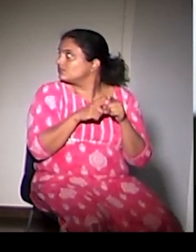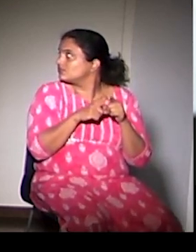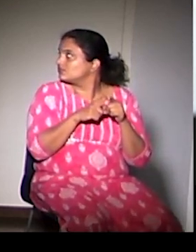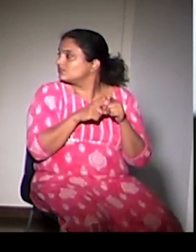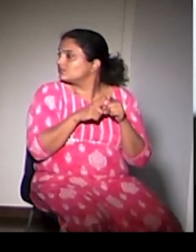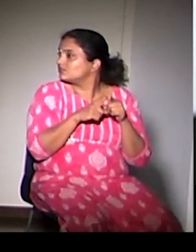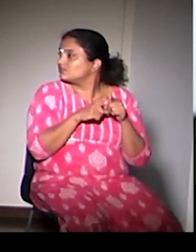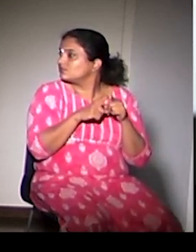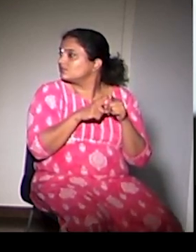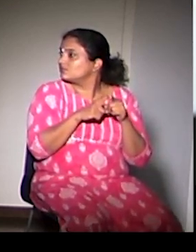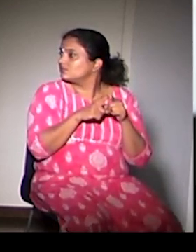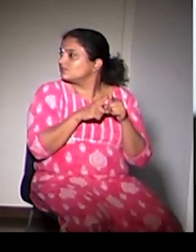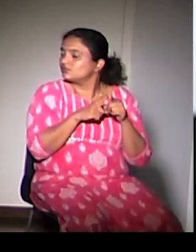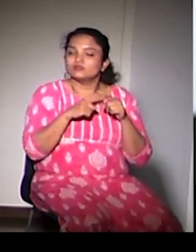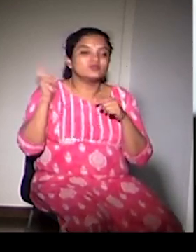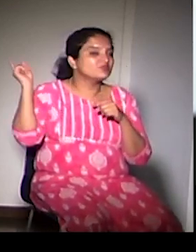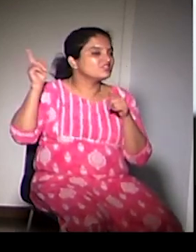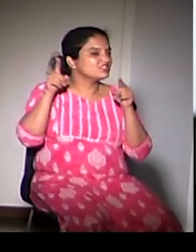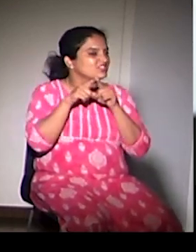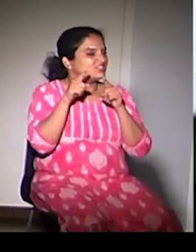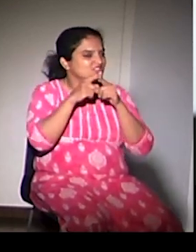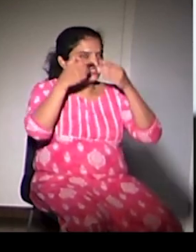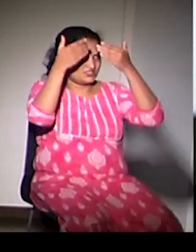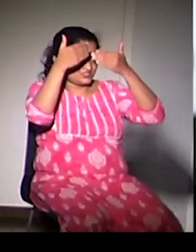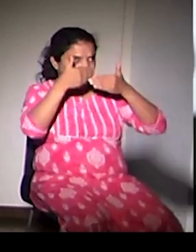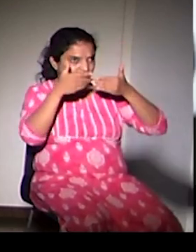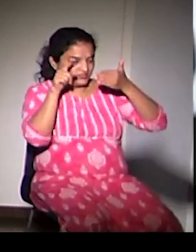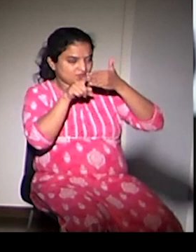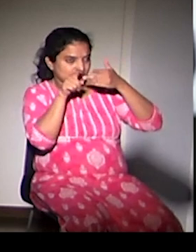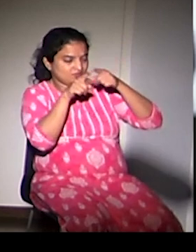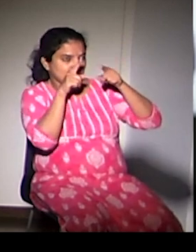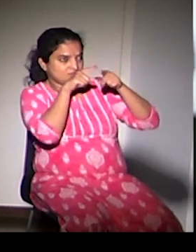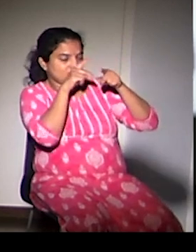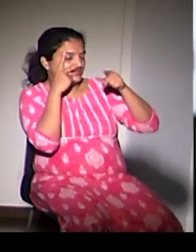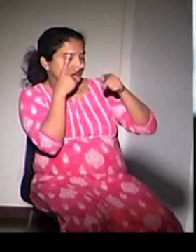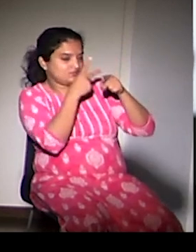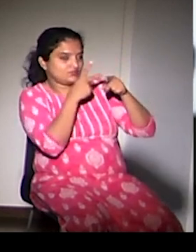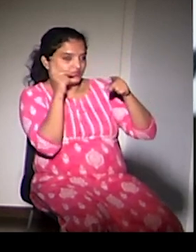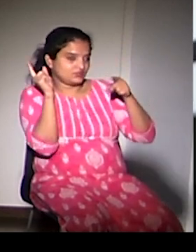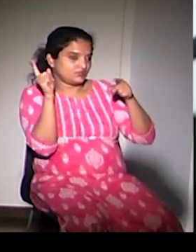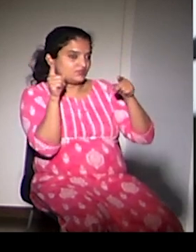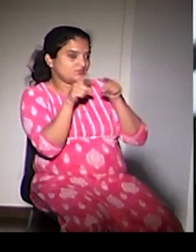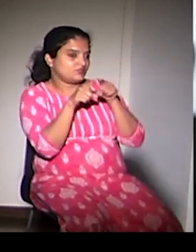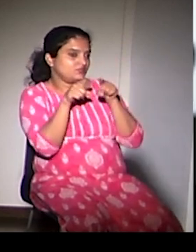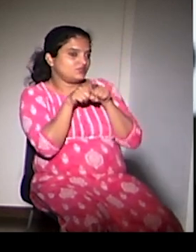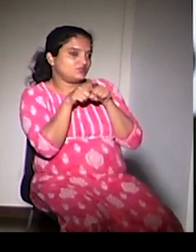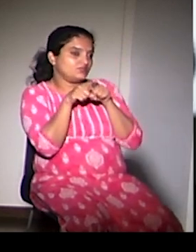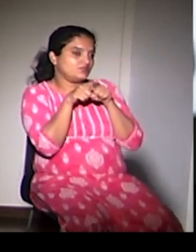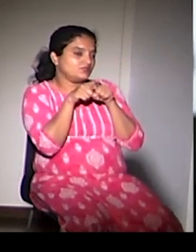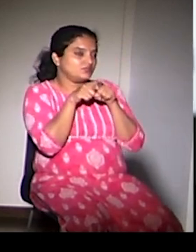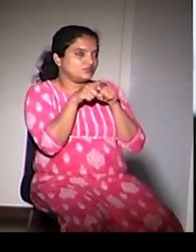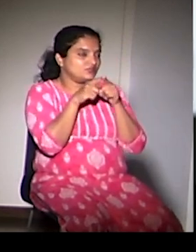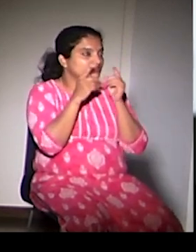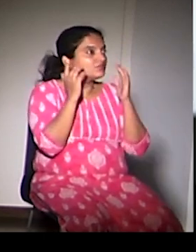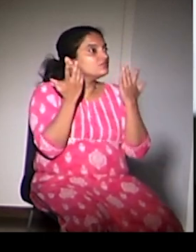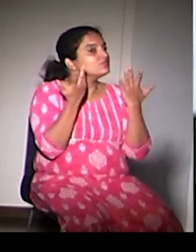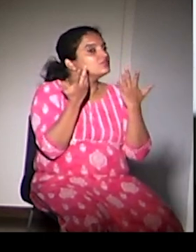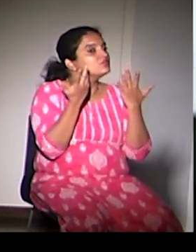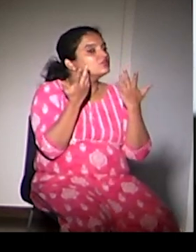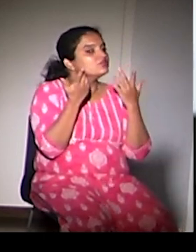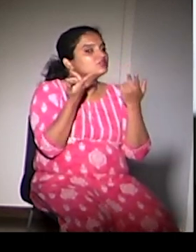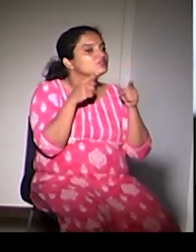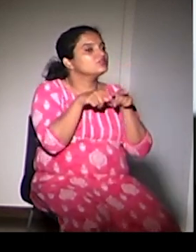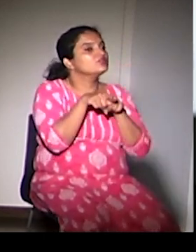a Merlon tile it's in the, actually this one's in a private collection. There are quite a few examples